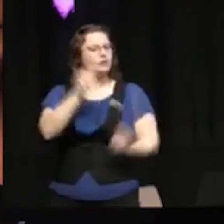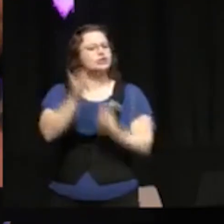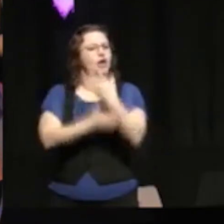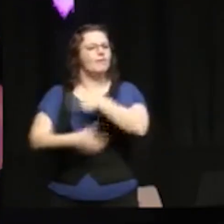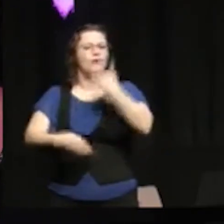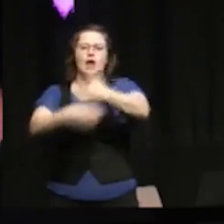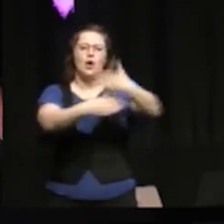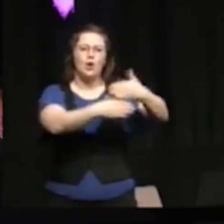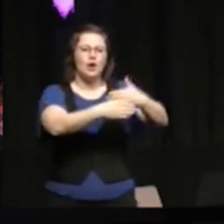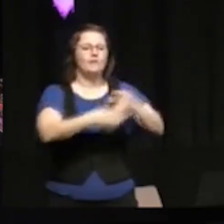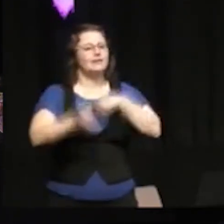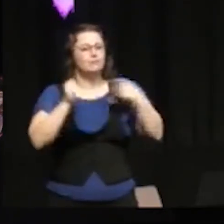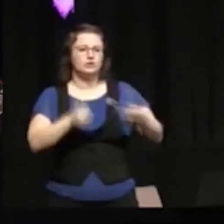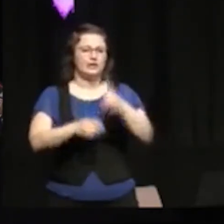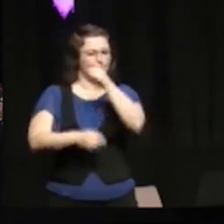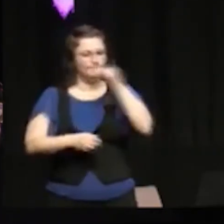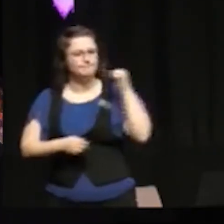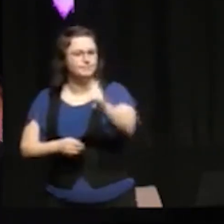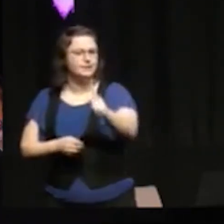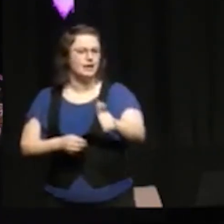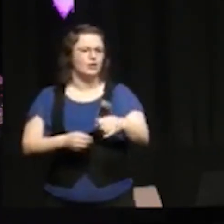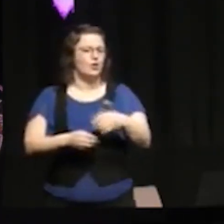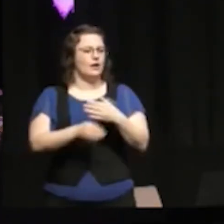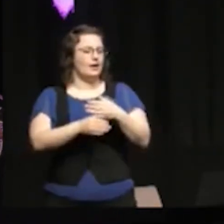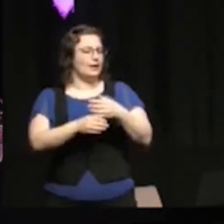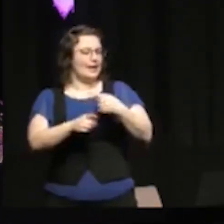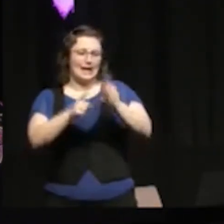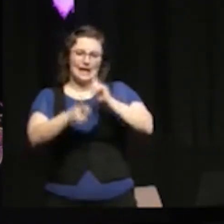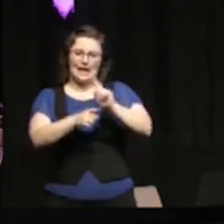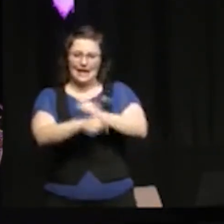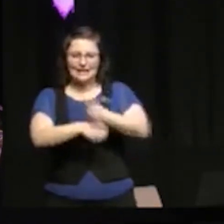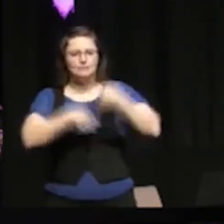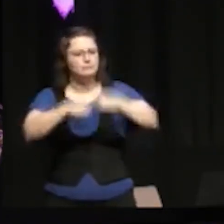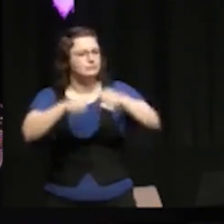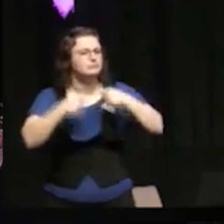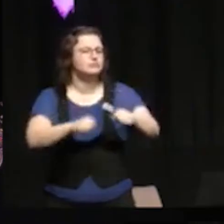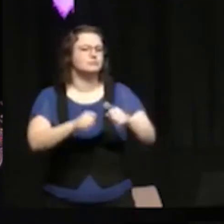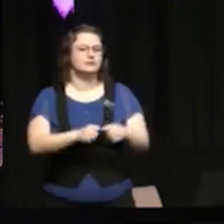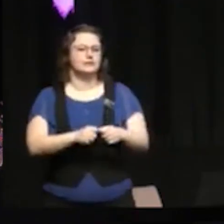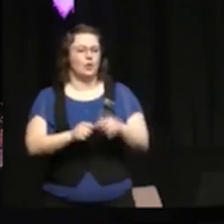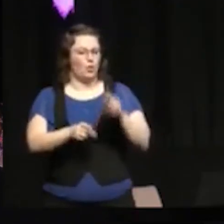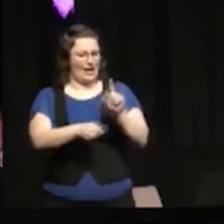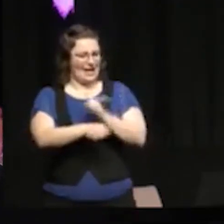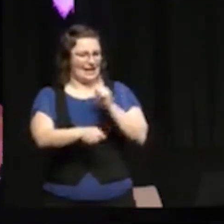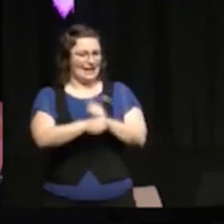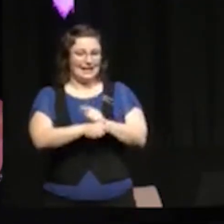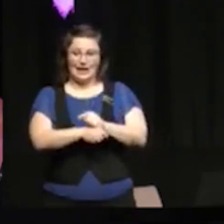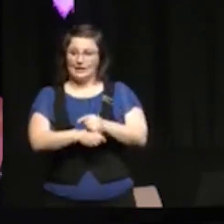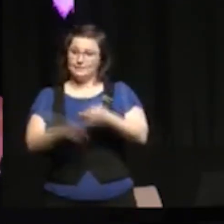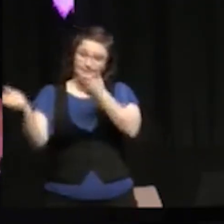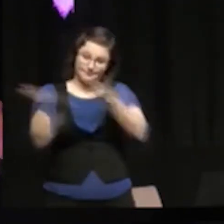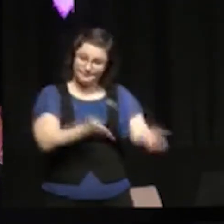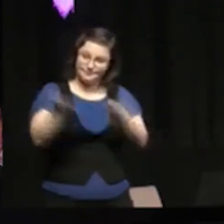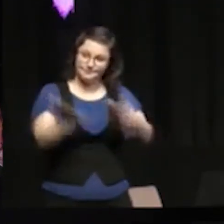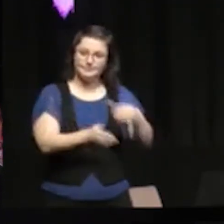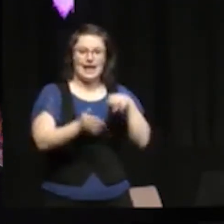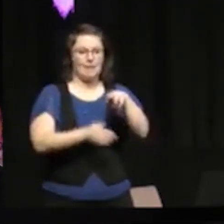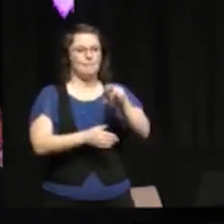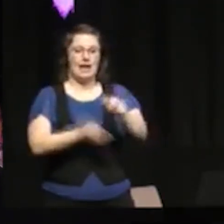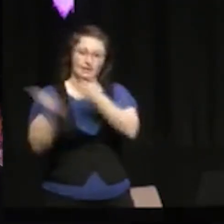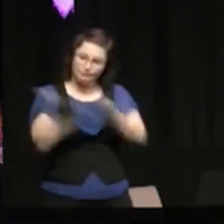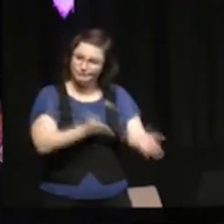role model and change the norms together. So we must be proactive, prevent, and alter the attitude in